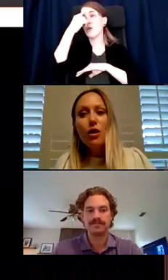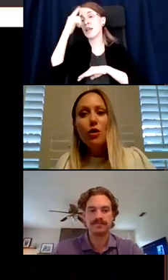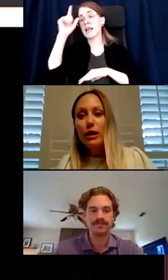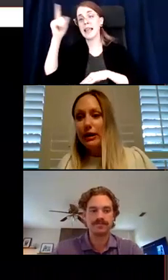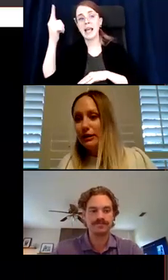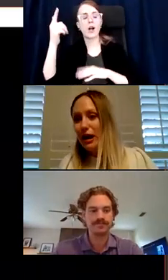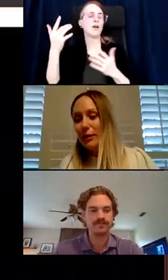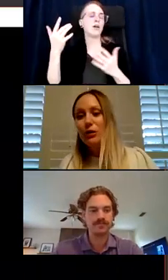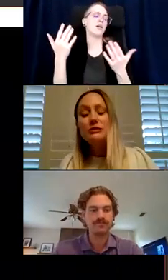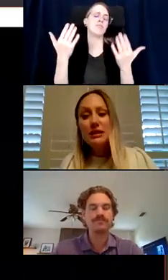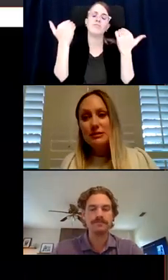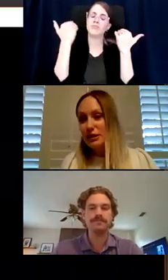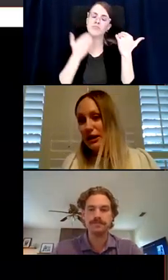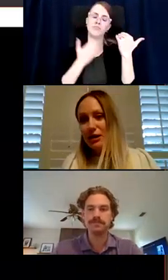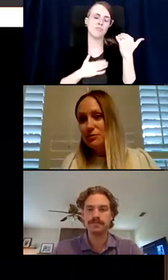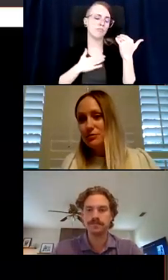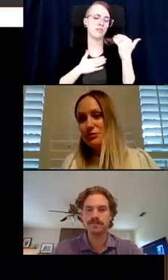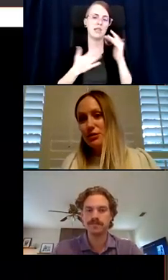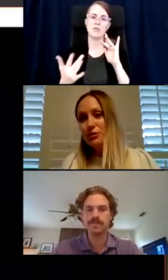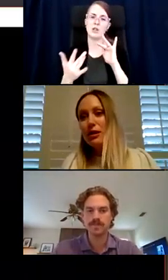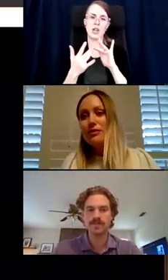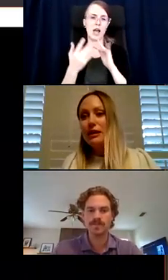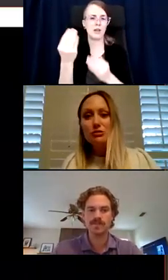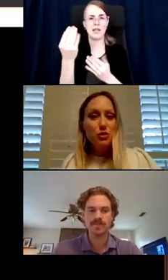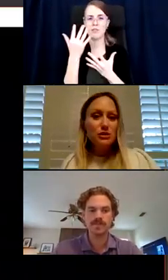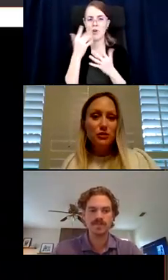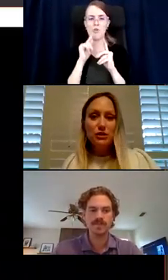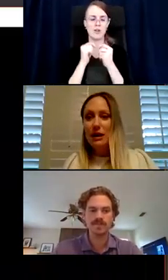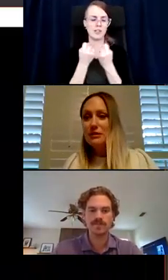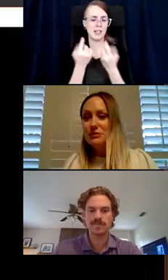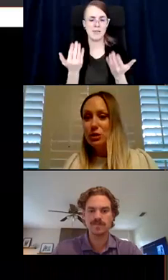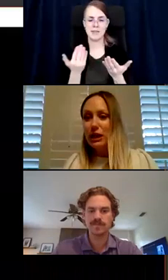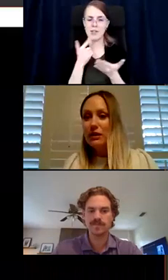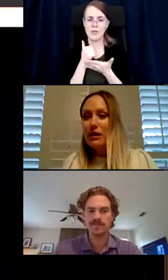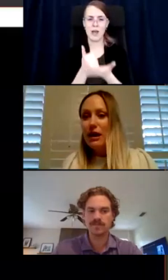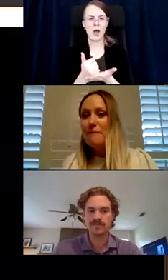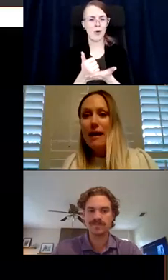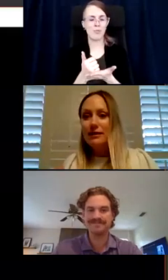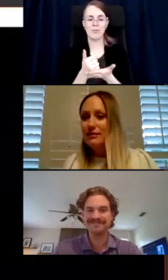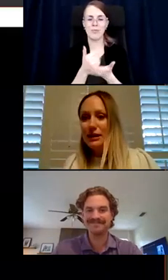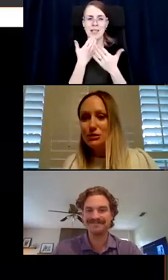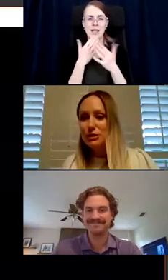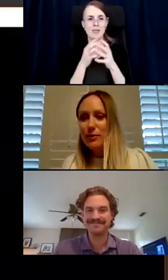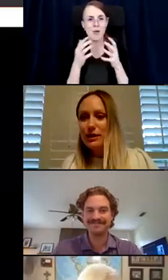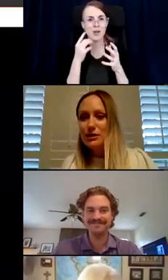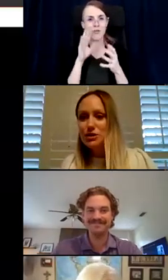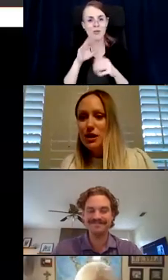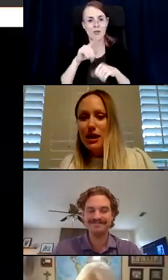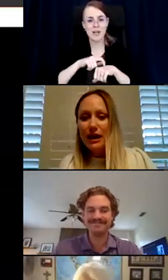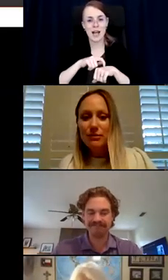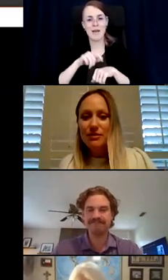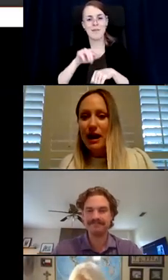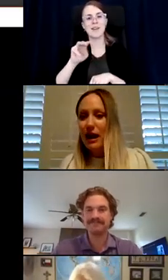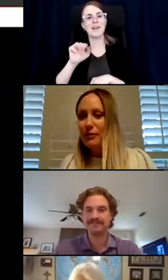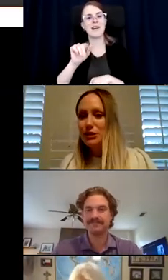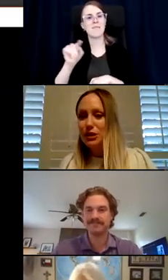know. We are here to help. Our whole team is here to help. So thank you so much for your time this morning. Matt, thank you so much.